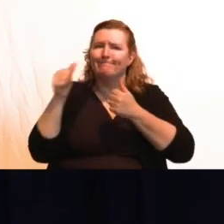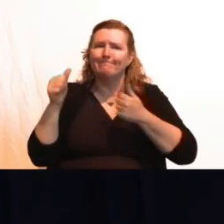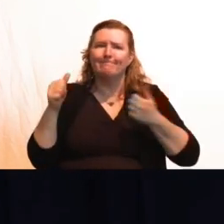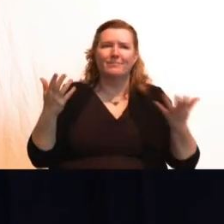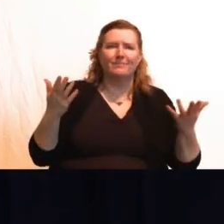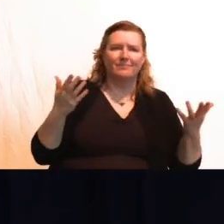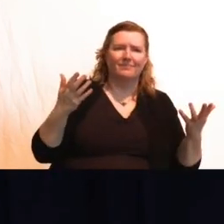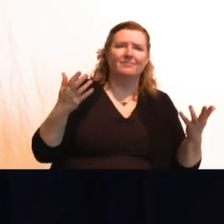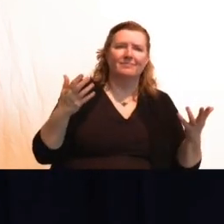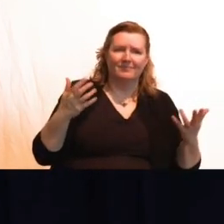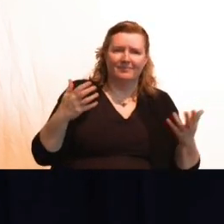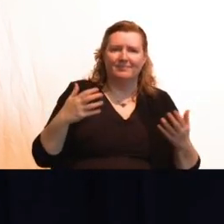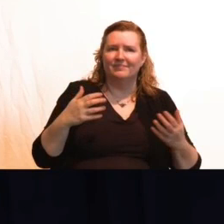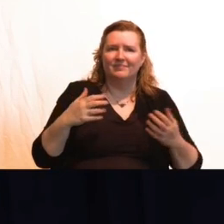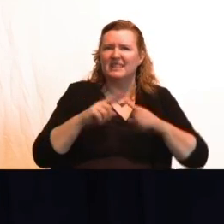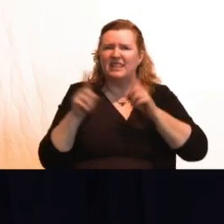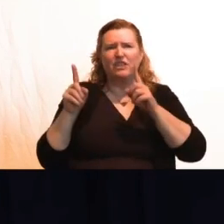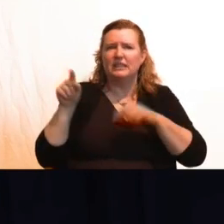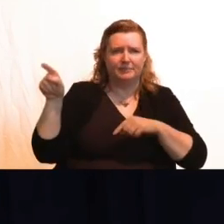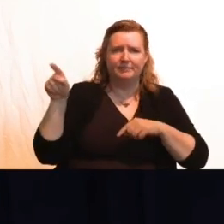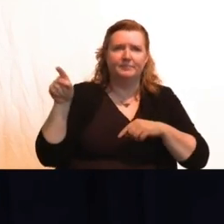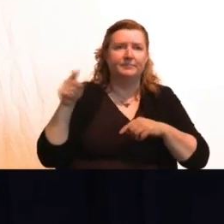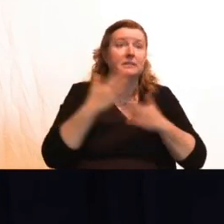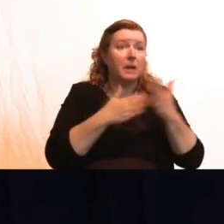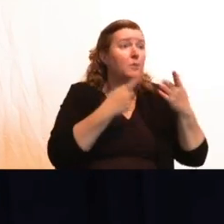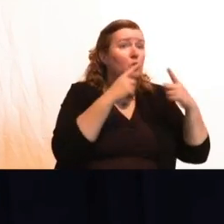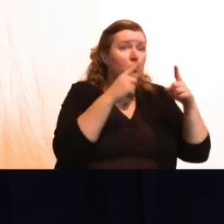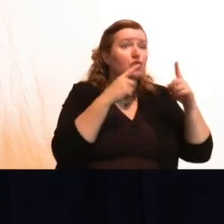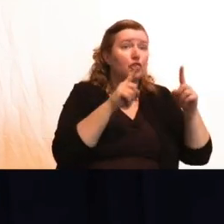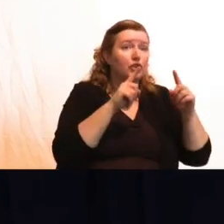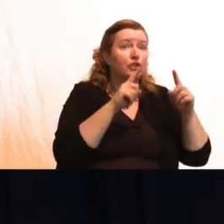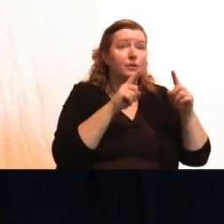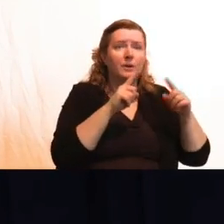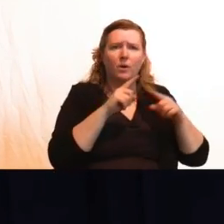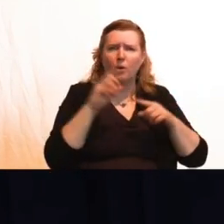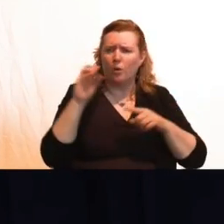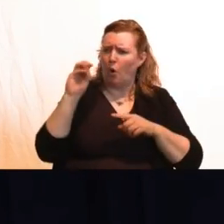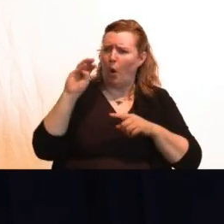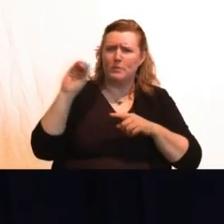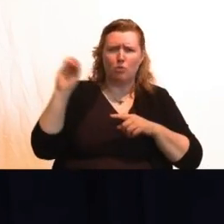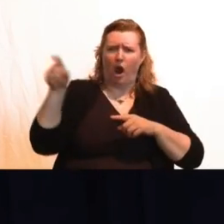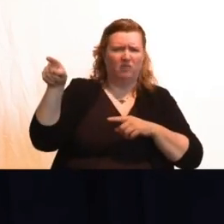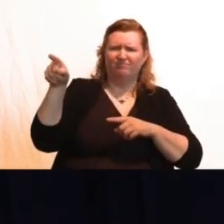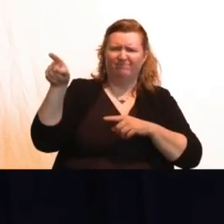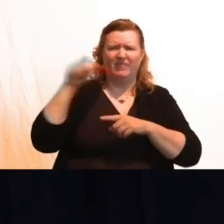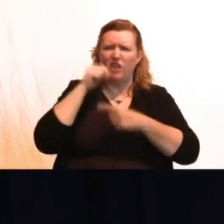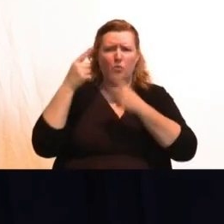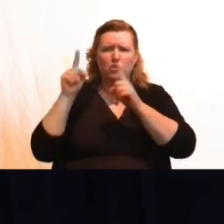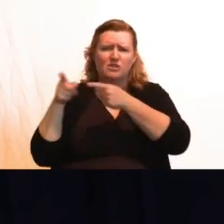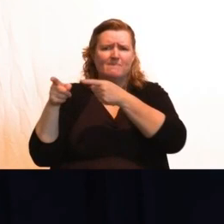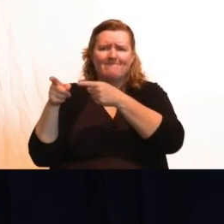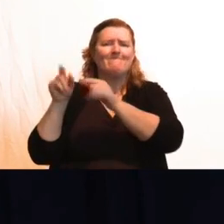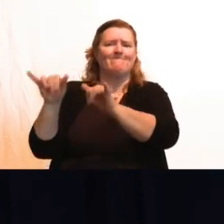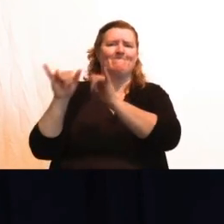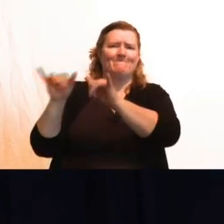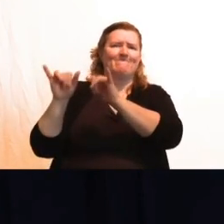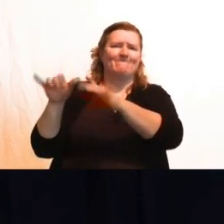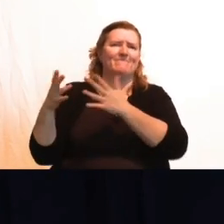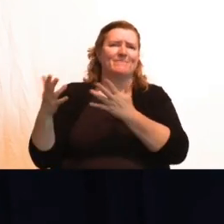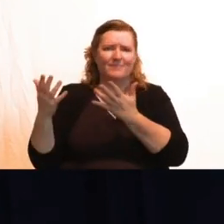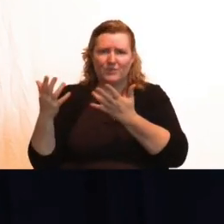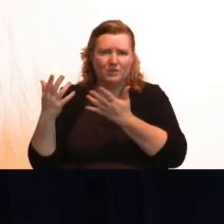and that became somewhat scarce. I also just recently got a report that Evelshade, which is